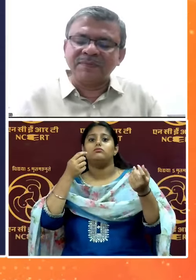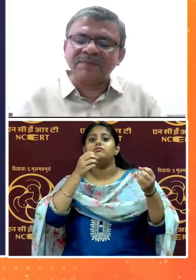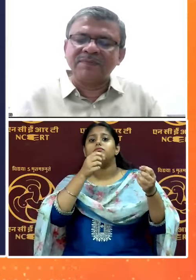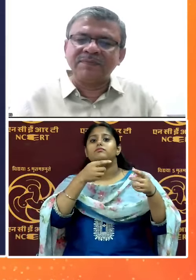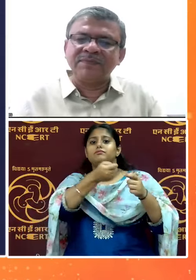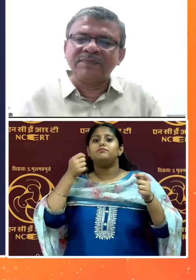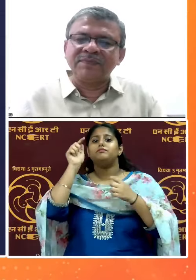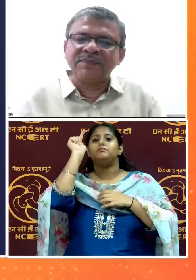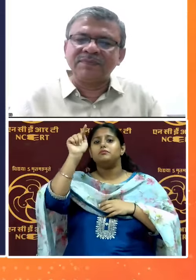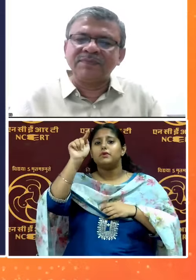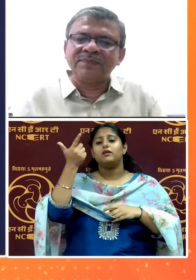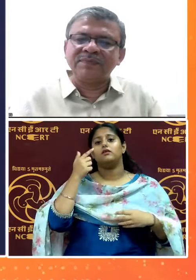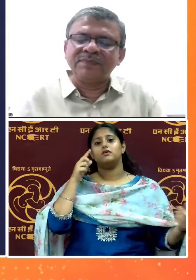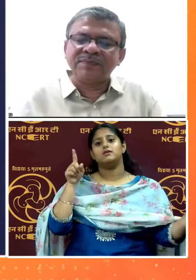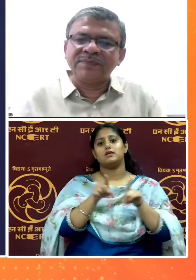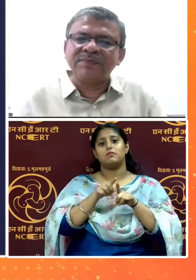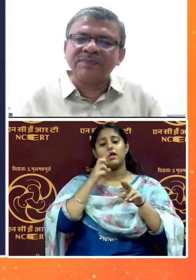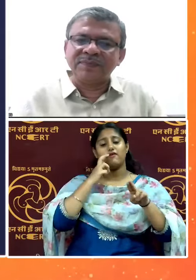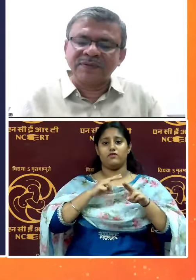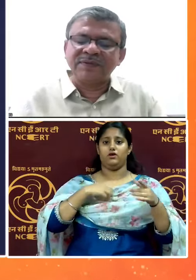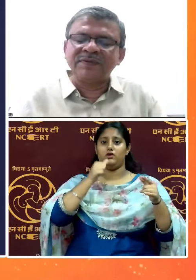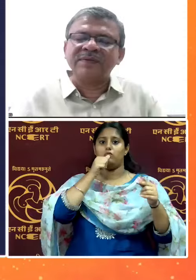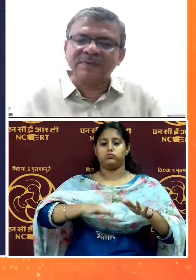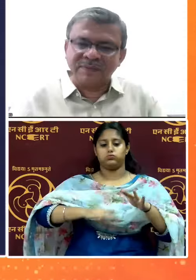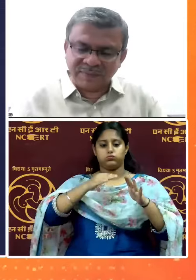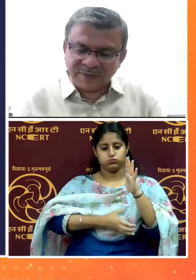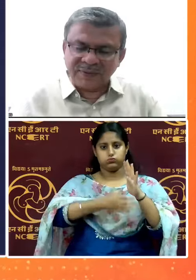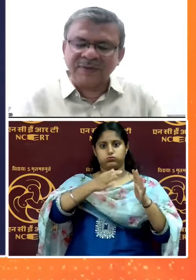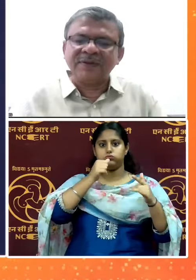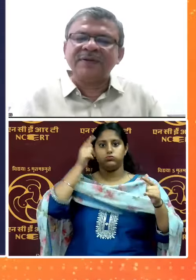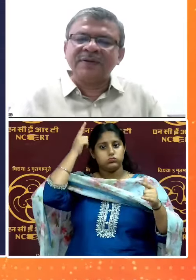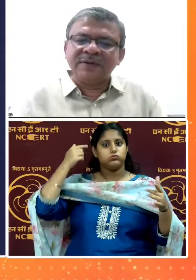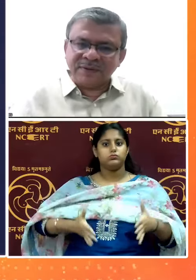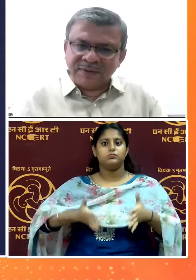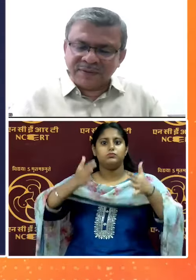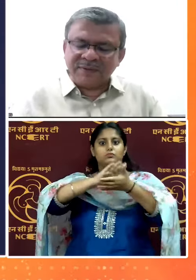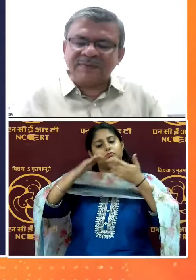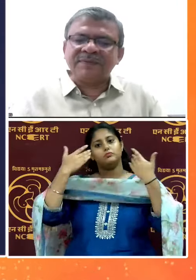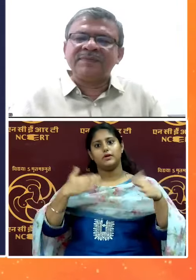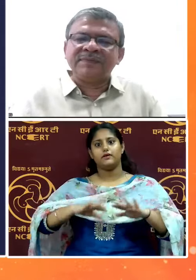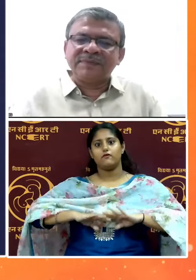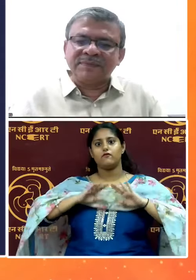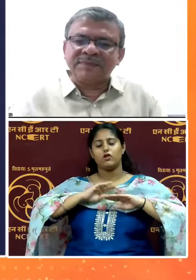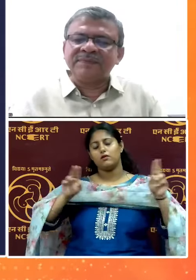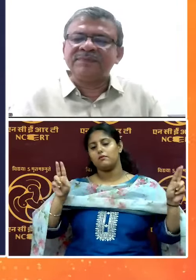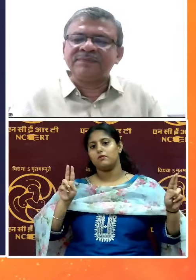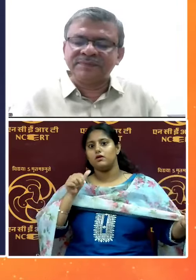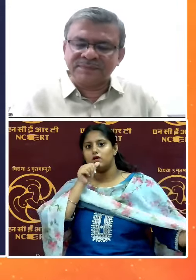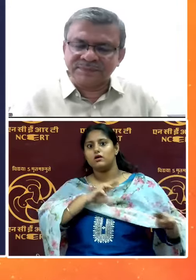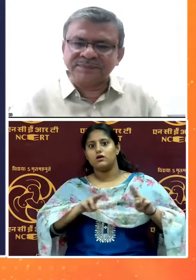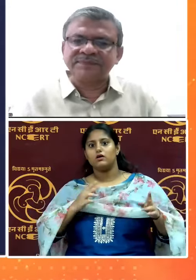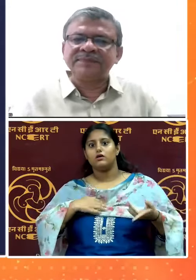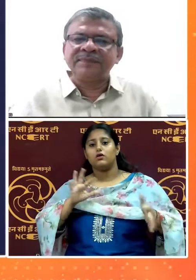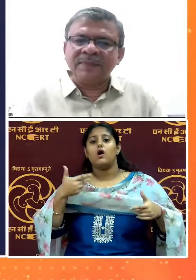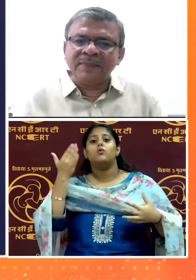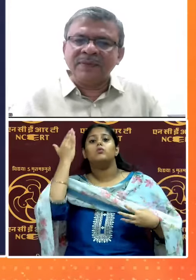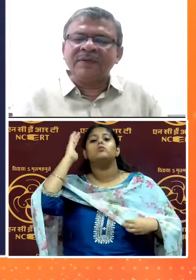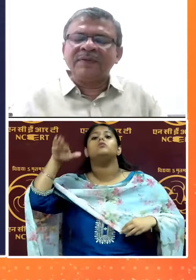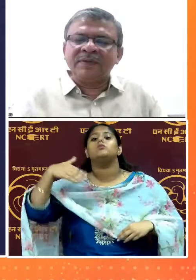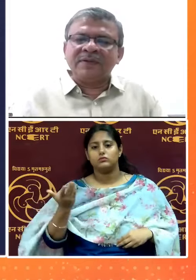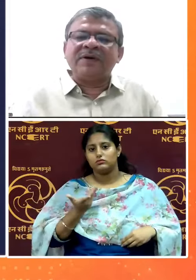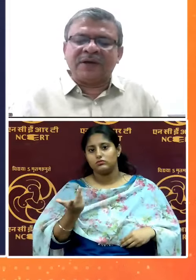simple example, is when your water tank gets filled, you get this alarm that it's time to close or shut down the motor. So, how do these people then get to know